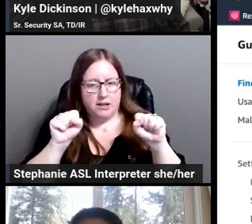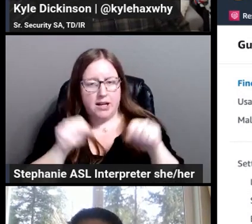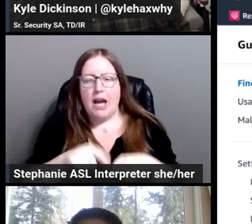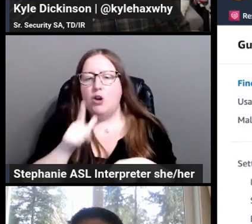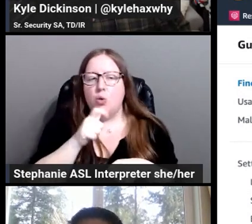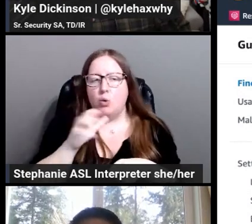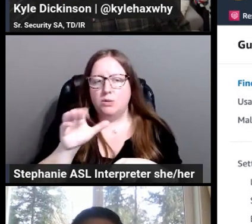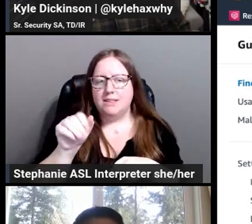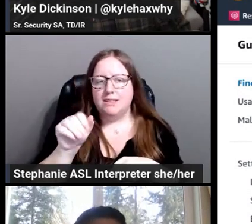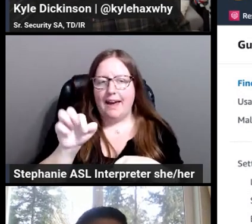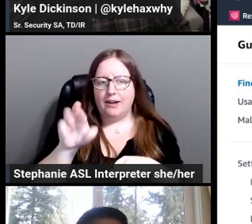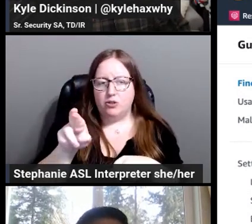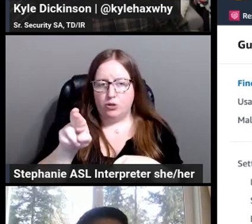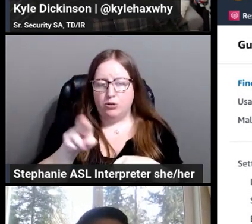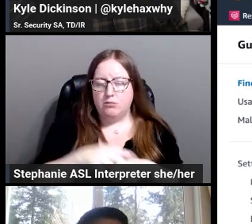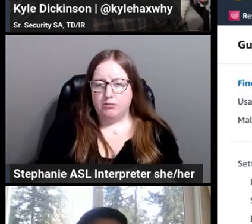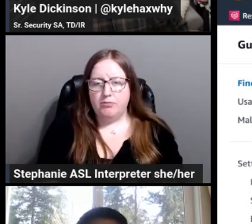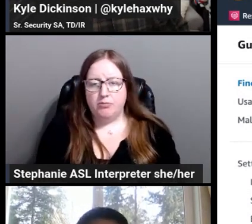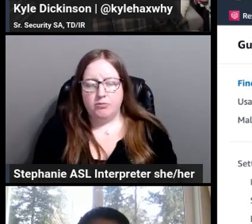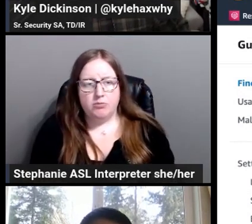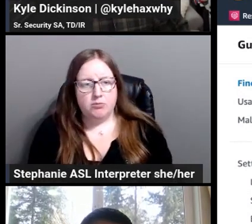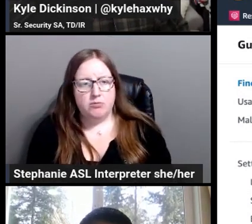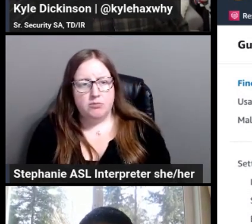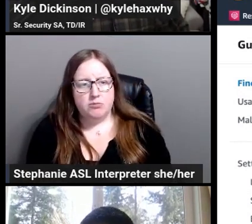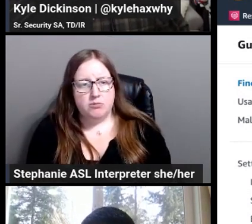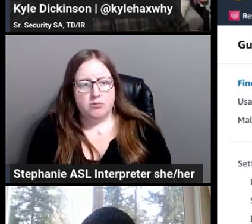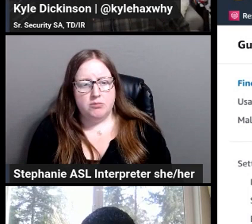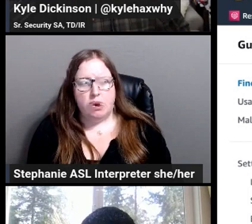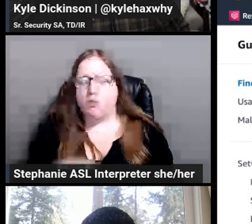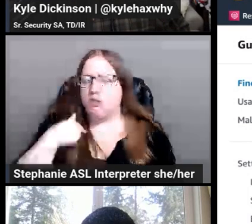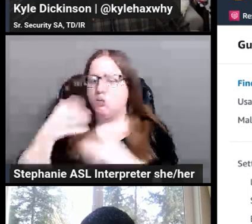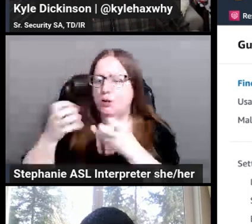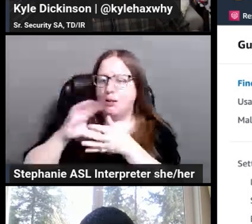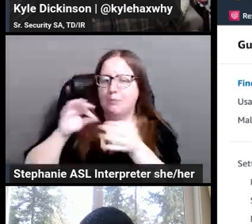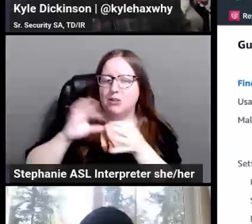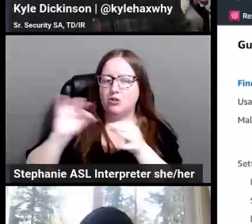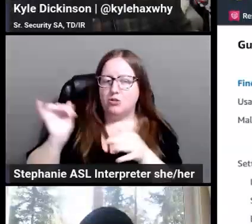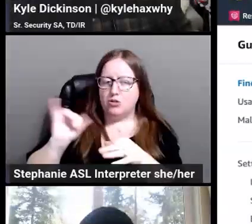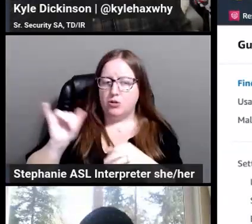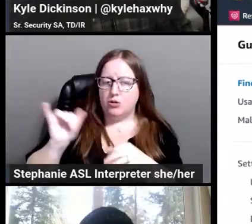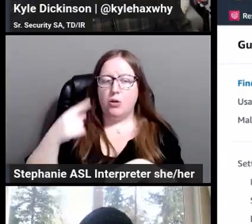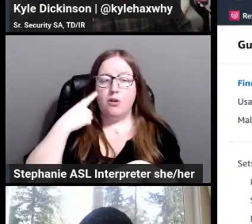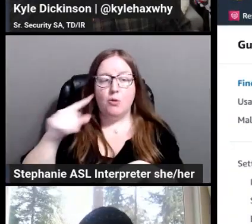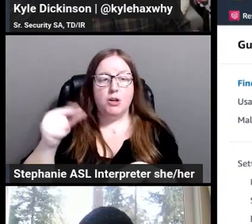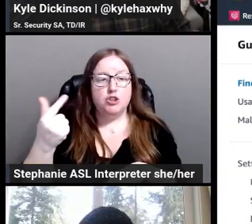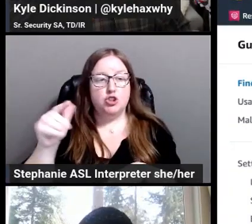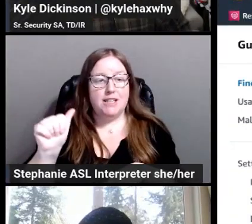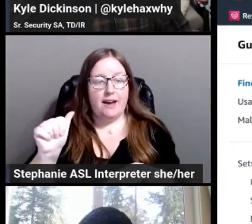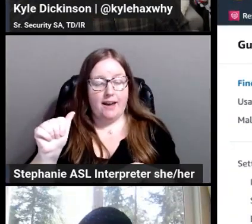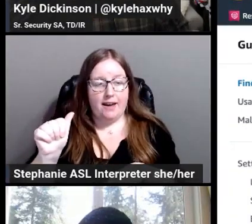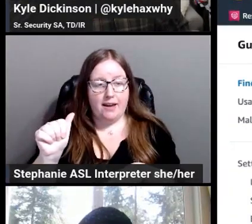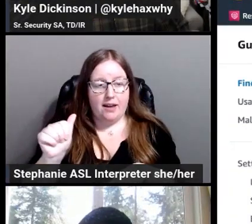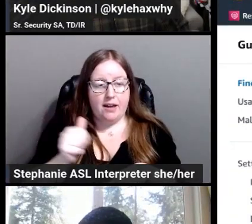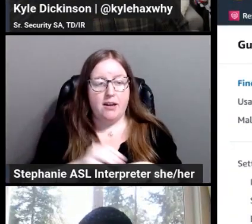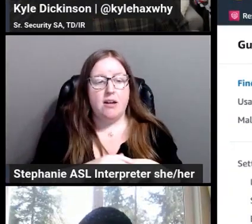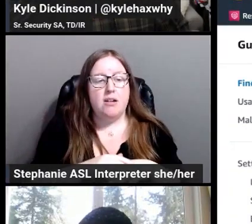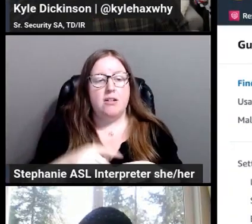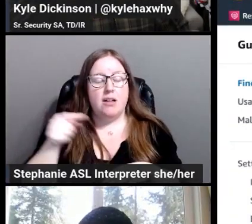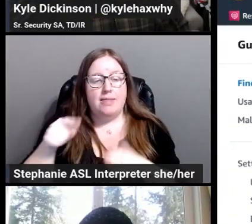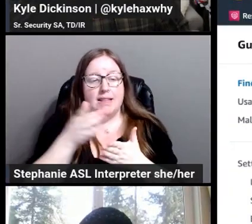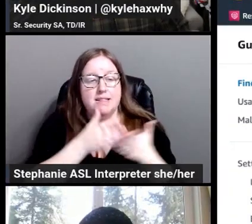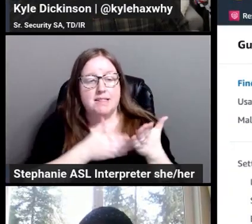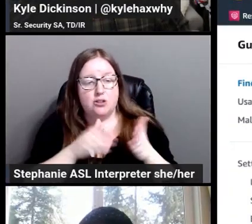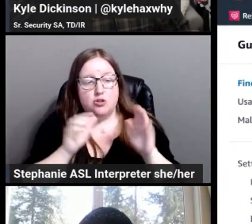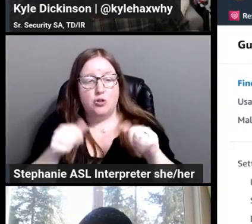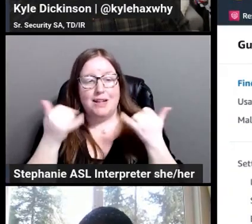the actors here. Okay. Just one thing to mention here too is that for GA, in this section, you can